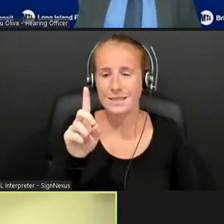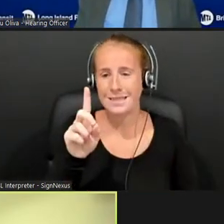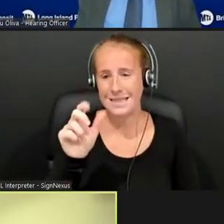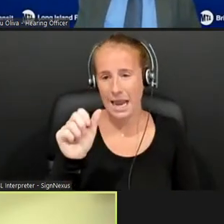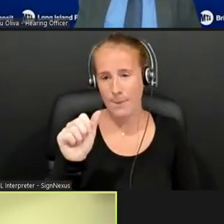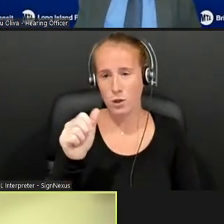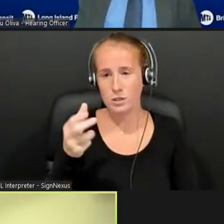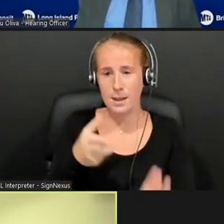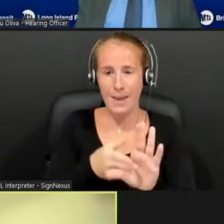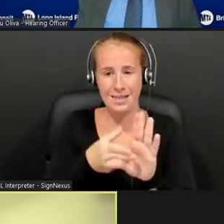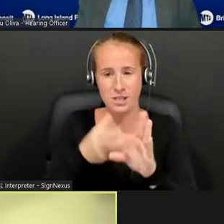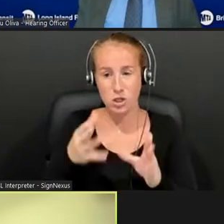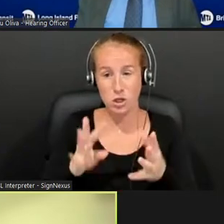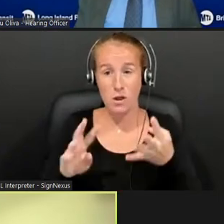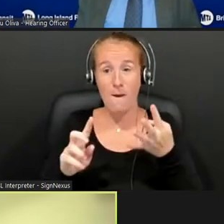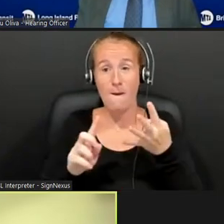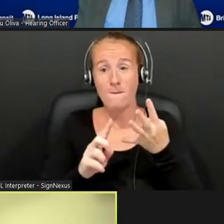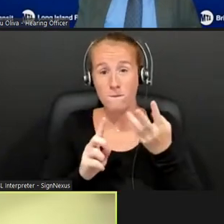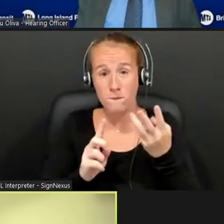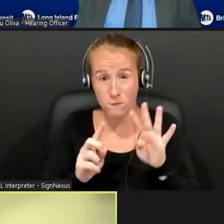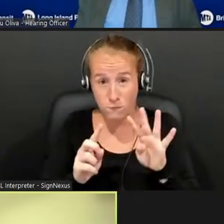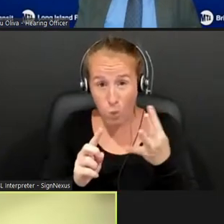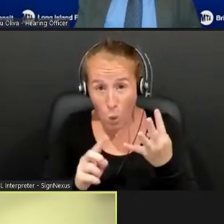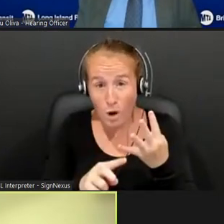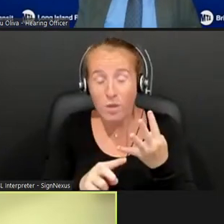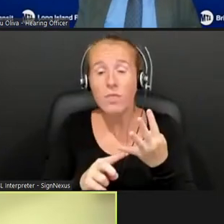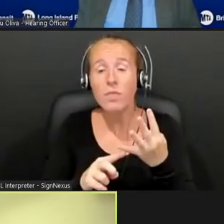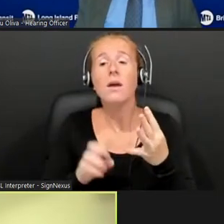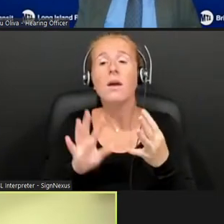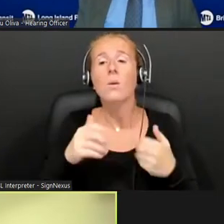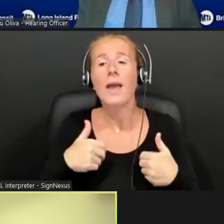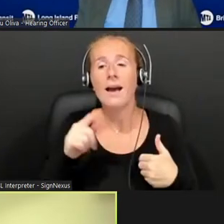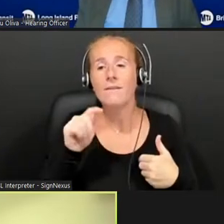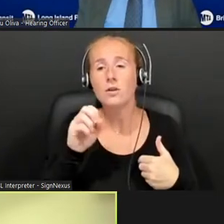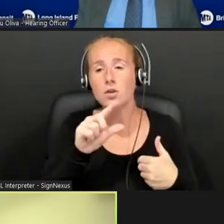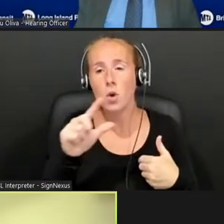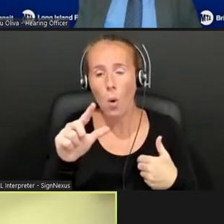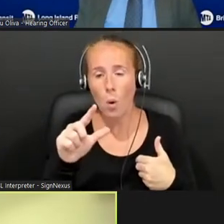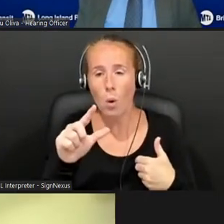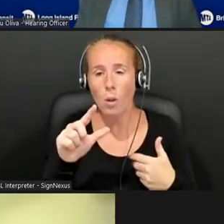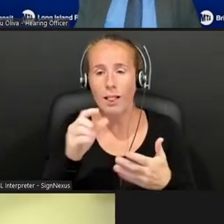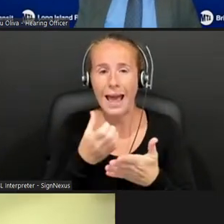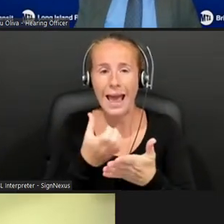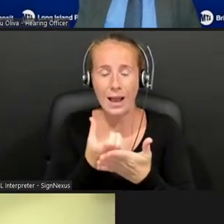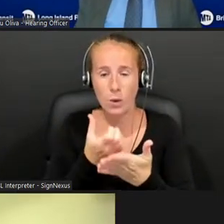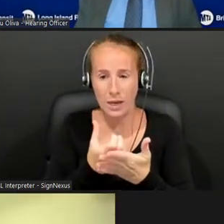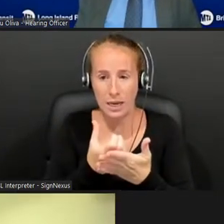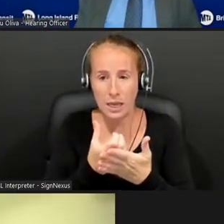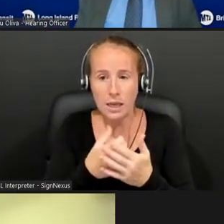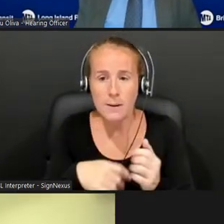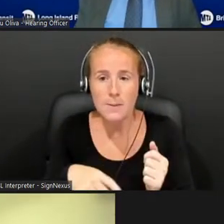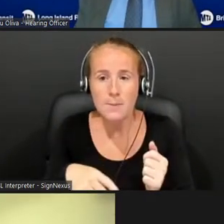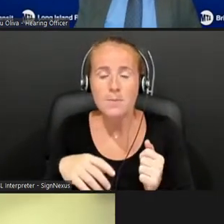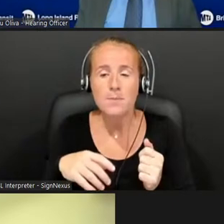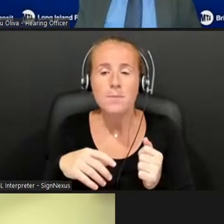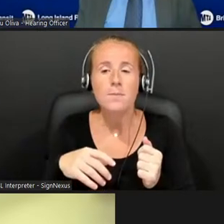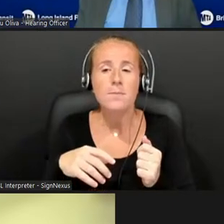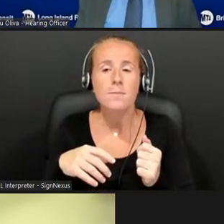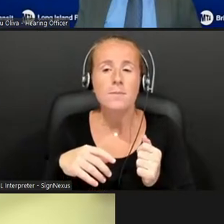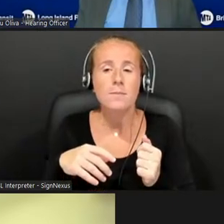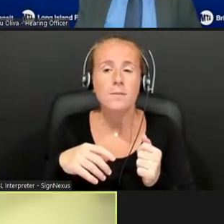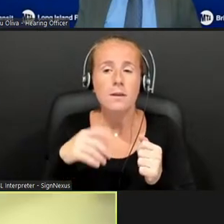fourth under federal law there is no specific language requiring toll Equity between publicly operated and privately operated buses and